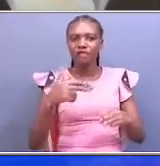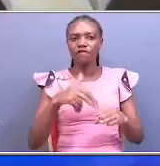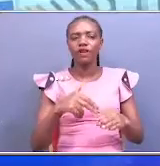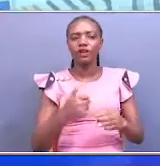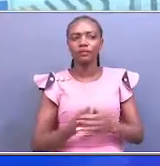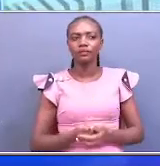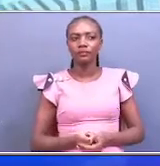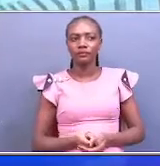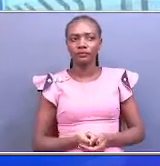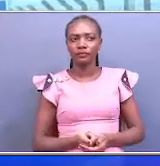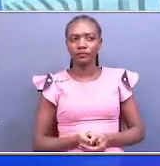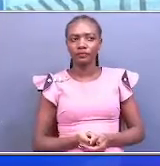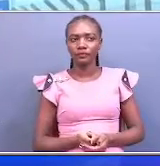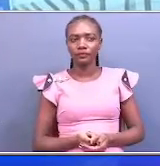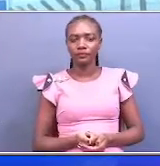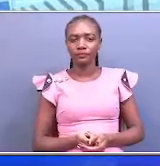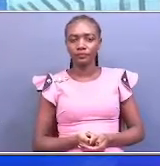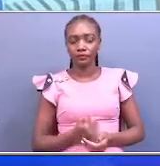left.